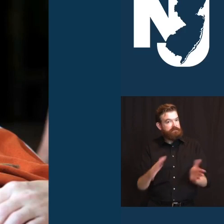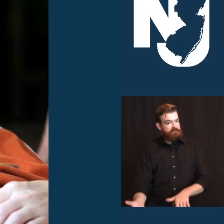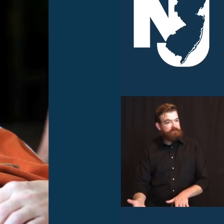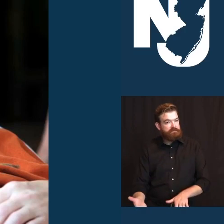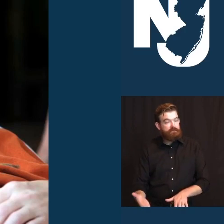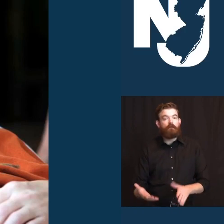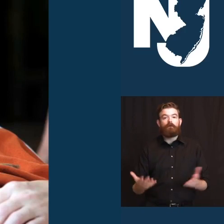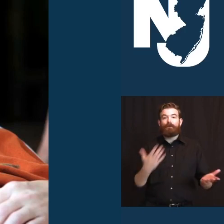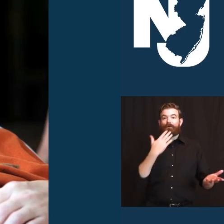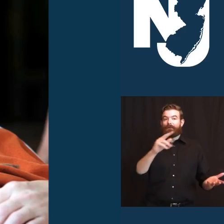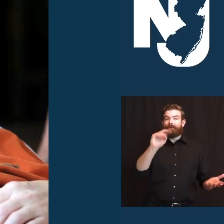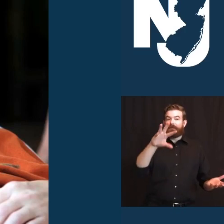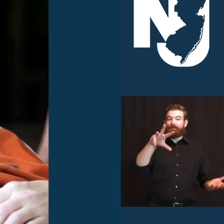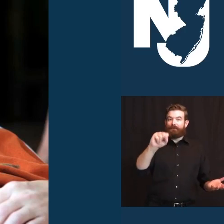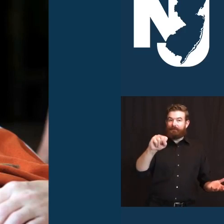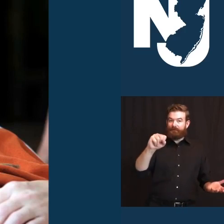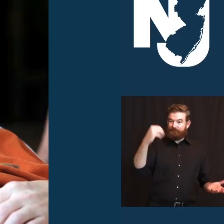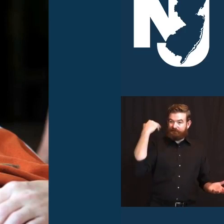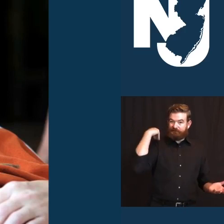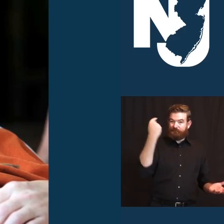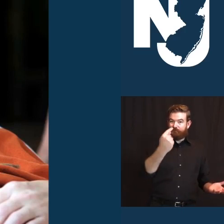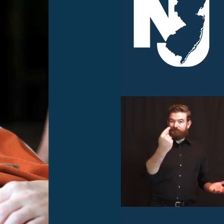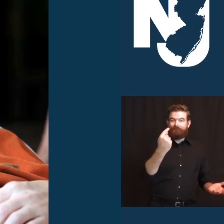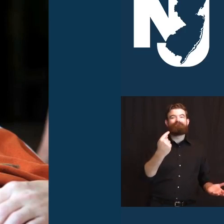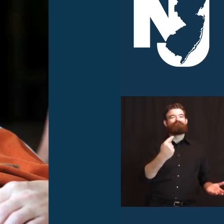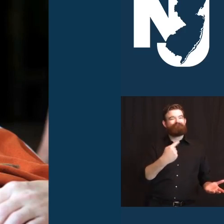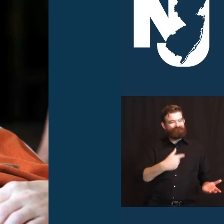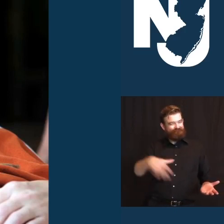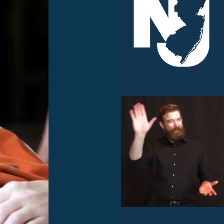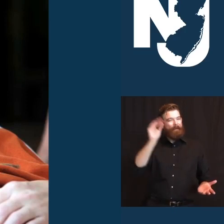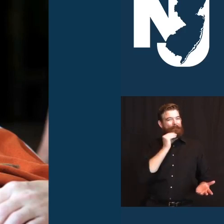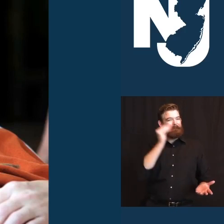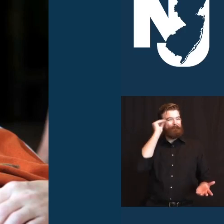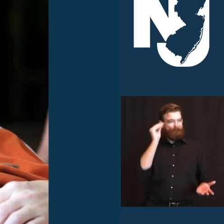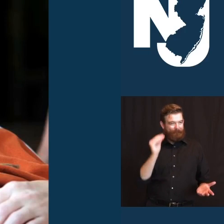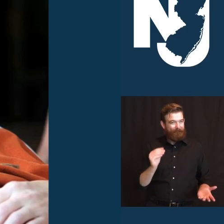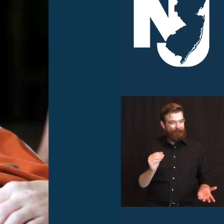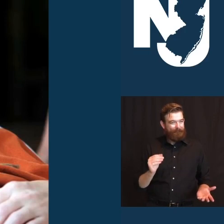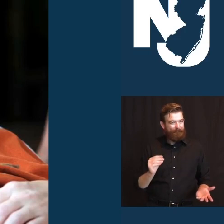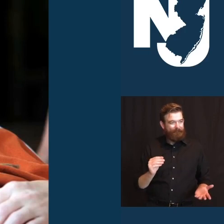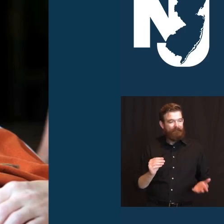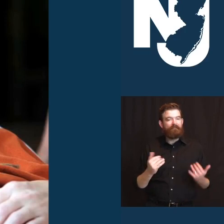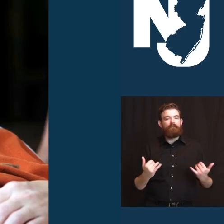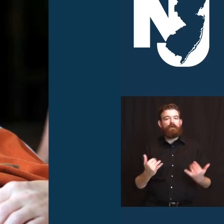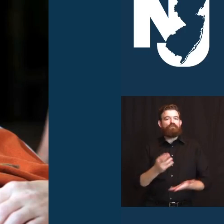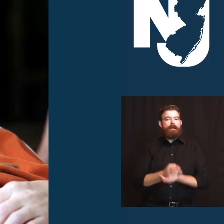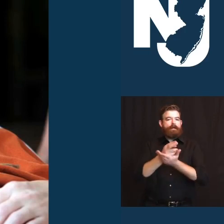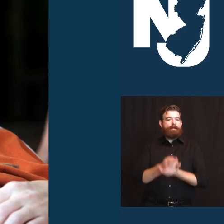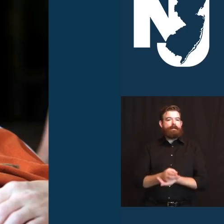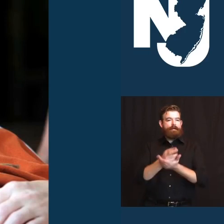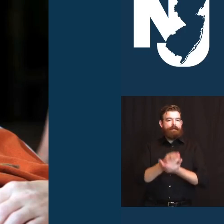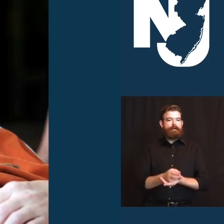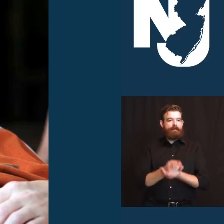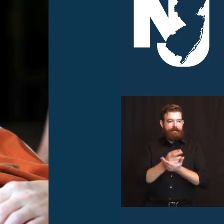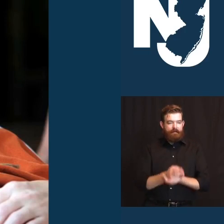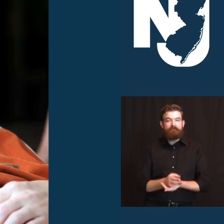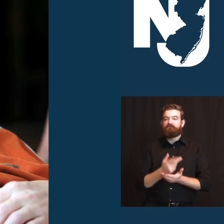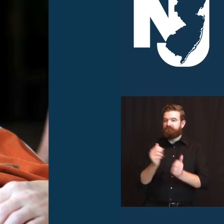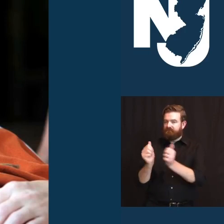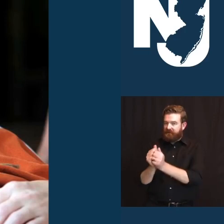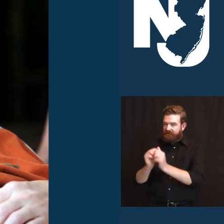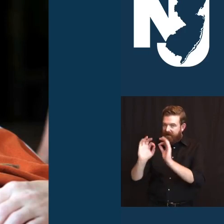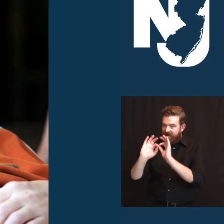went home, released from a rehabilitation facility and into the arms of his family. Every day we